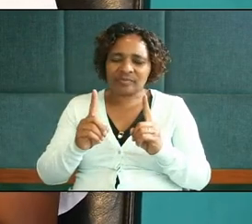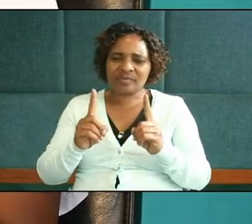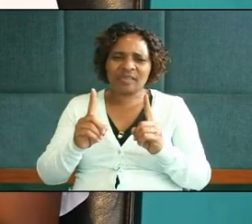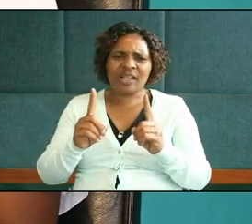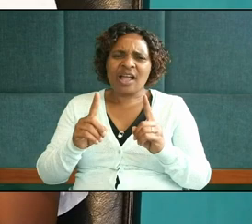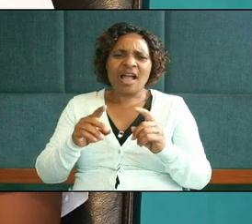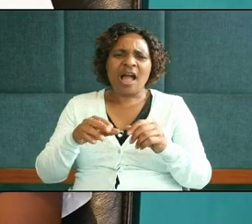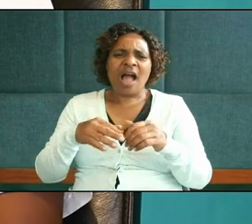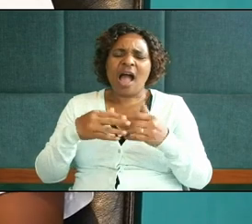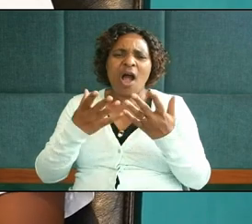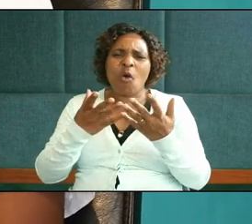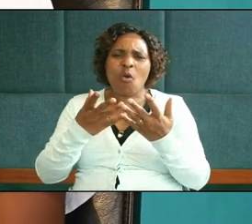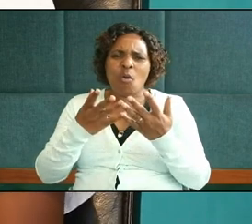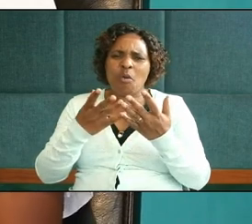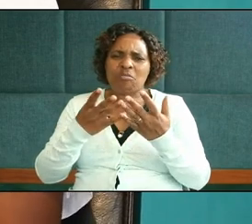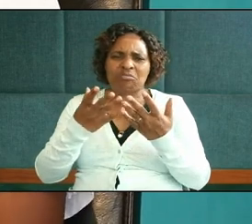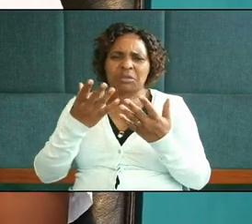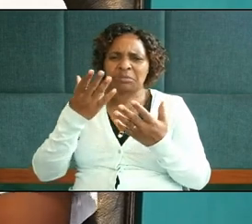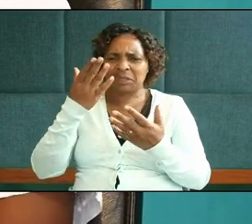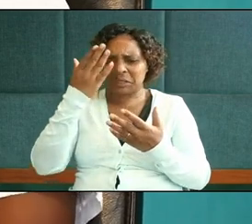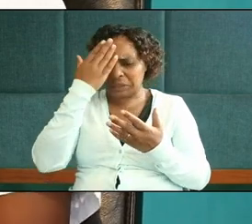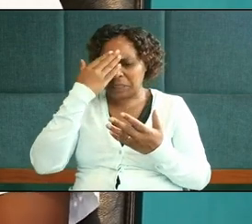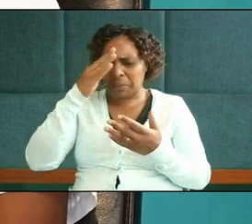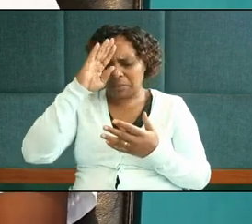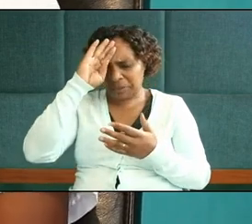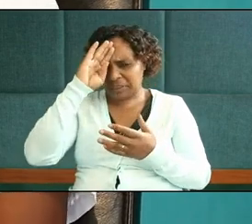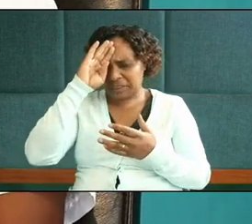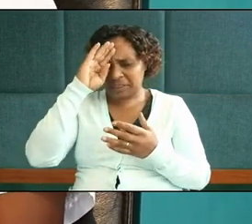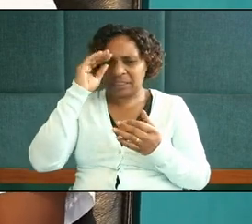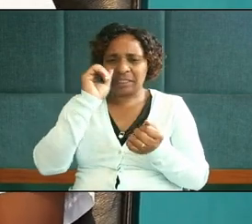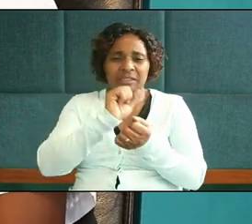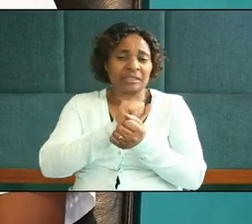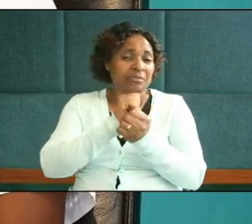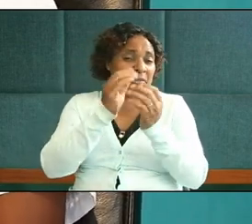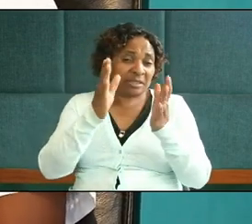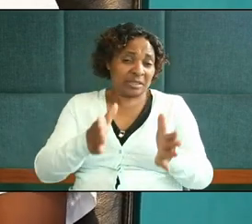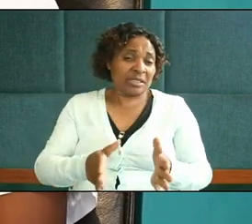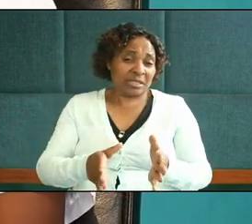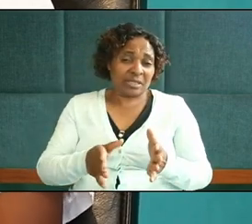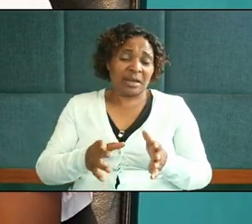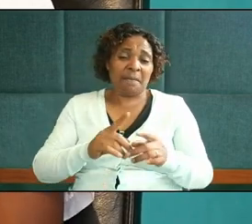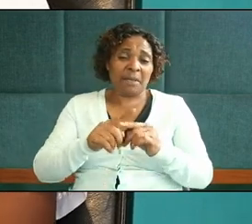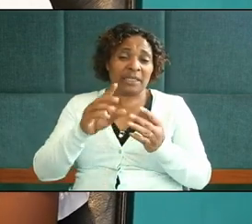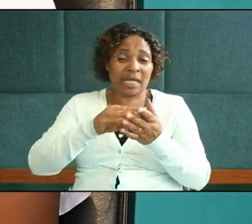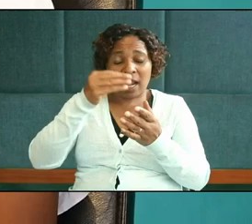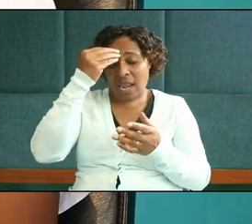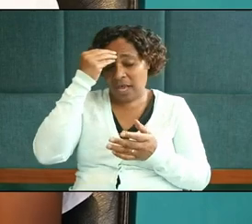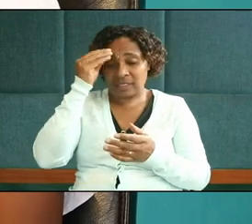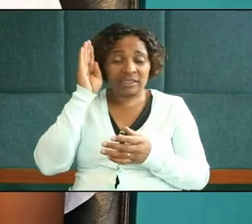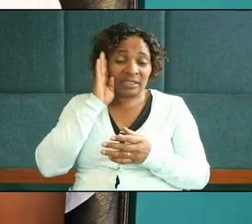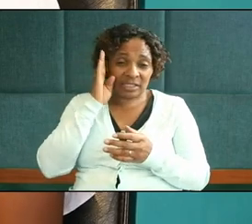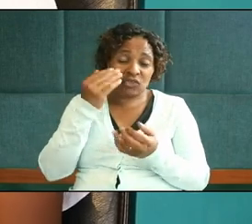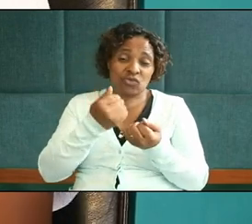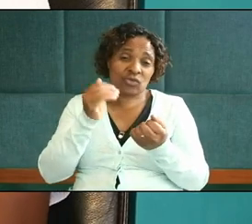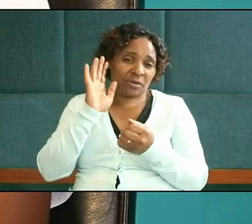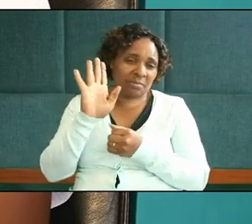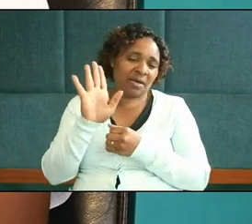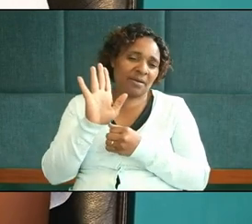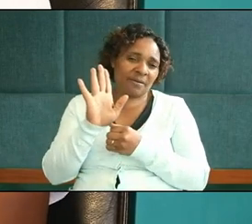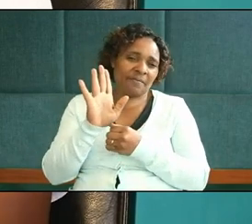no matter how upset you are. And you can be a disciplinarian, but you can also learn to listen to your children. They will